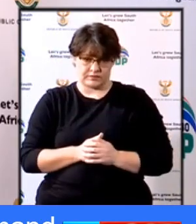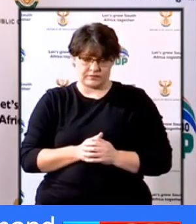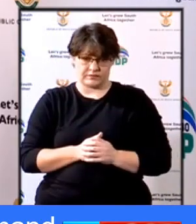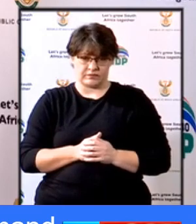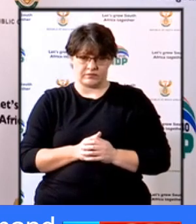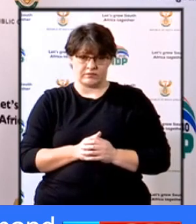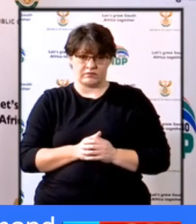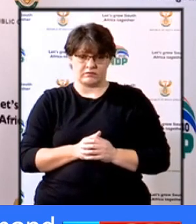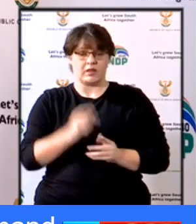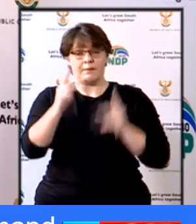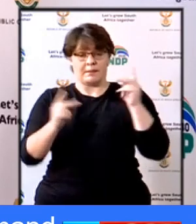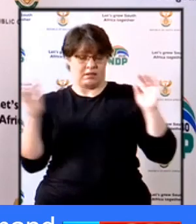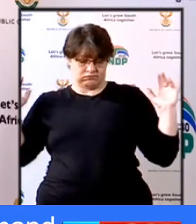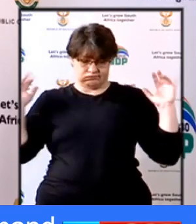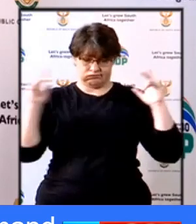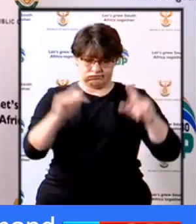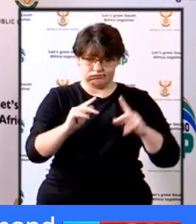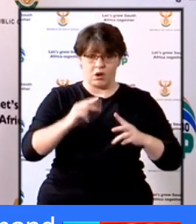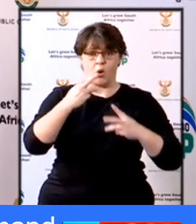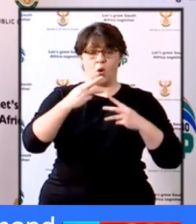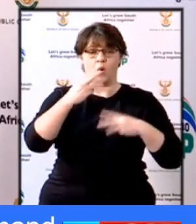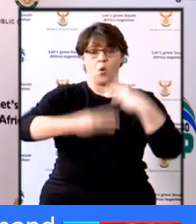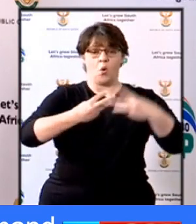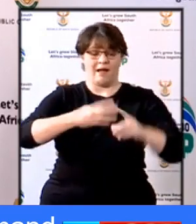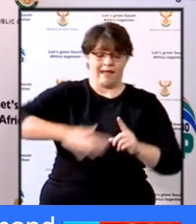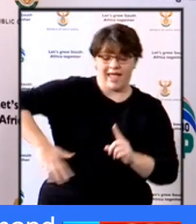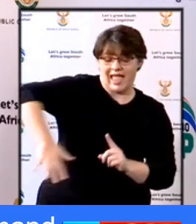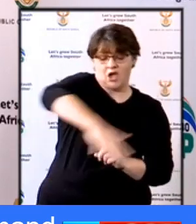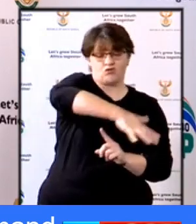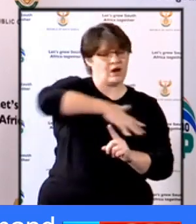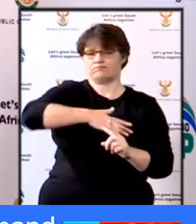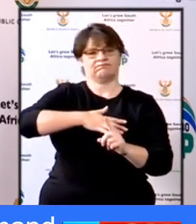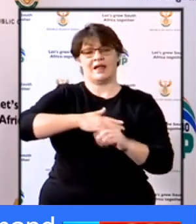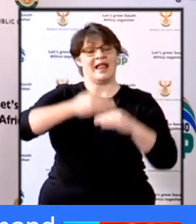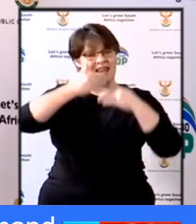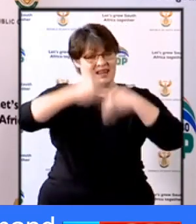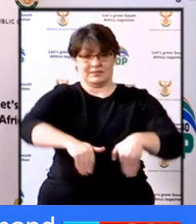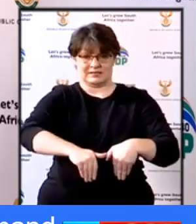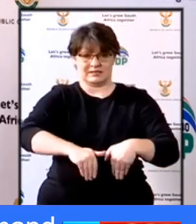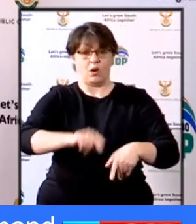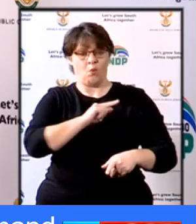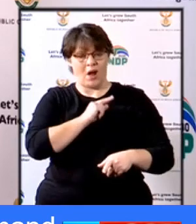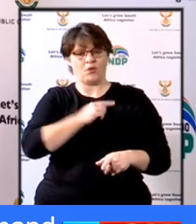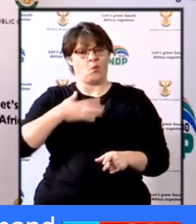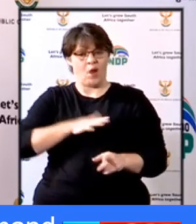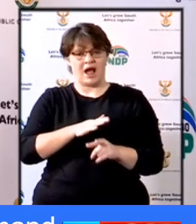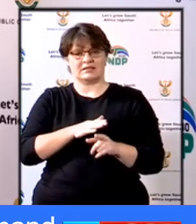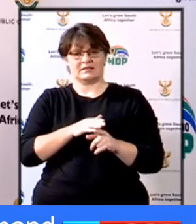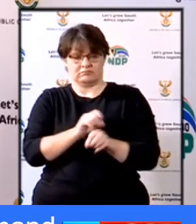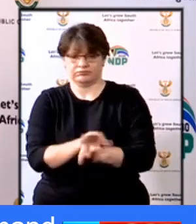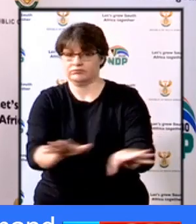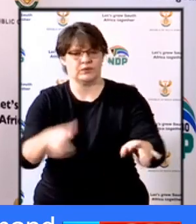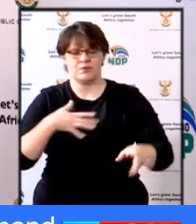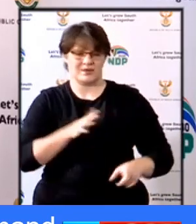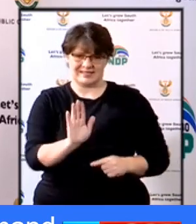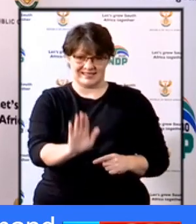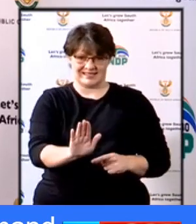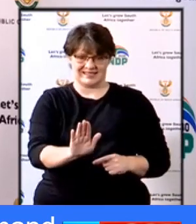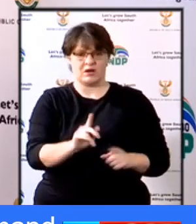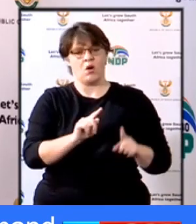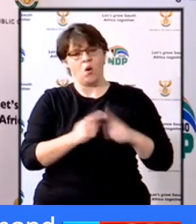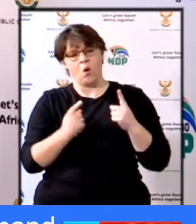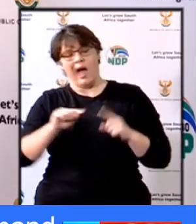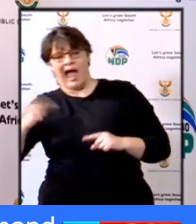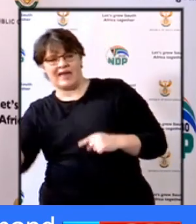the number of people in the workplace so that we minimize the chances of infection, or take